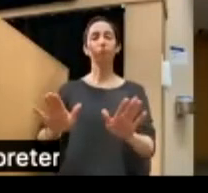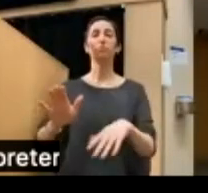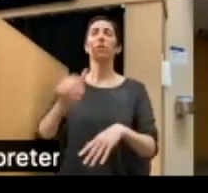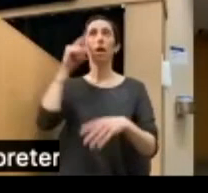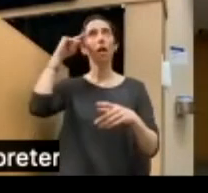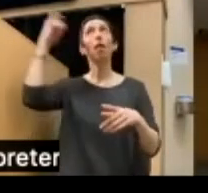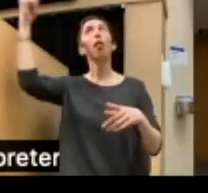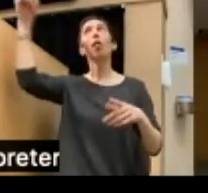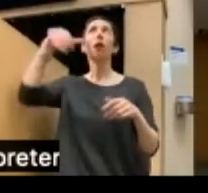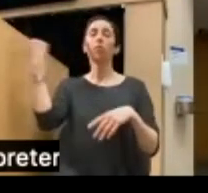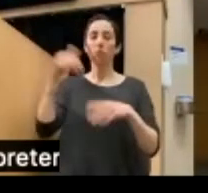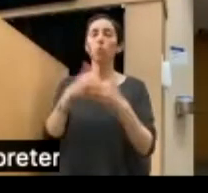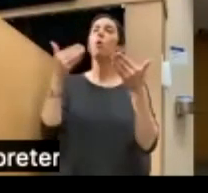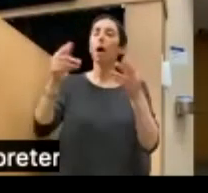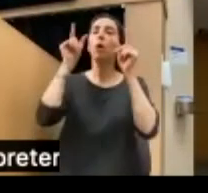breaths.